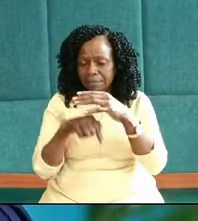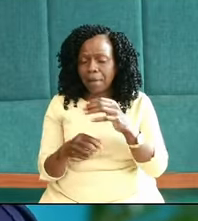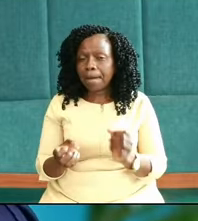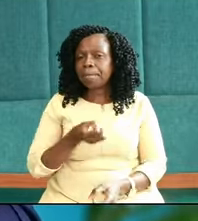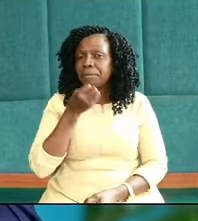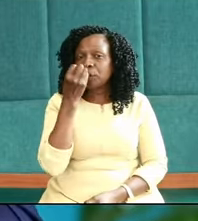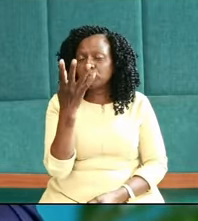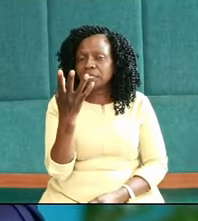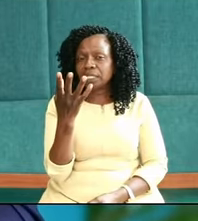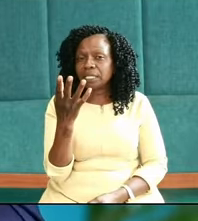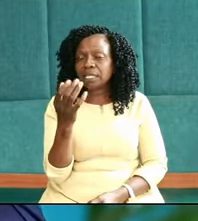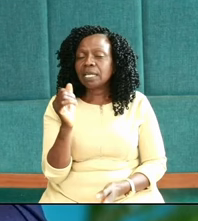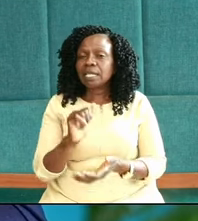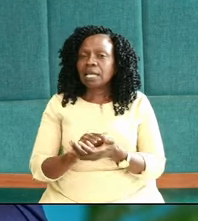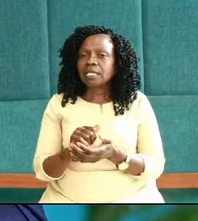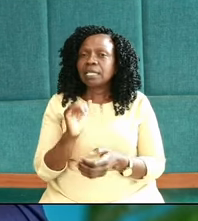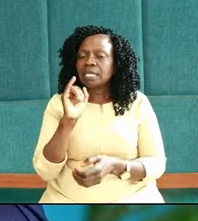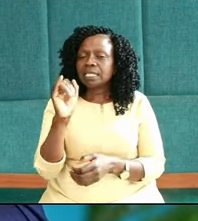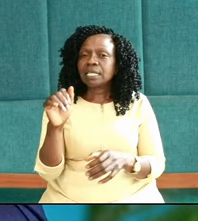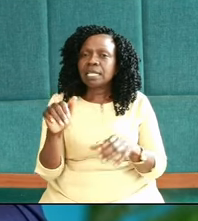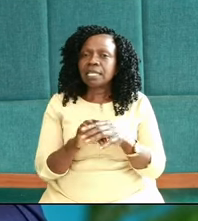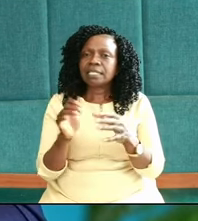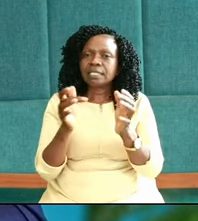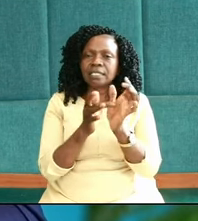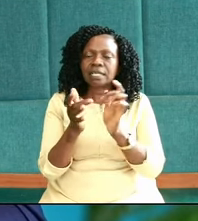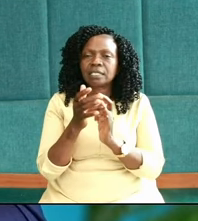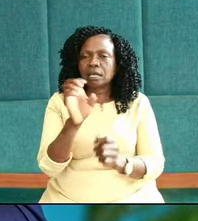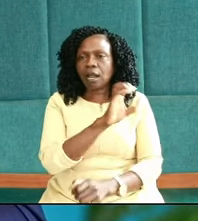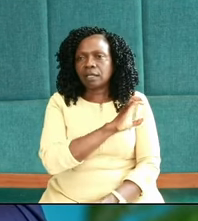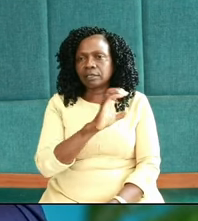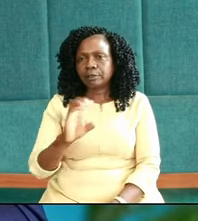will love Jesus Christ.